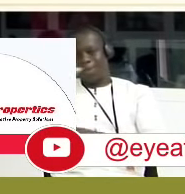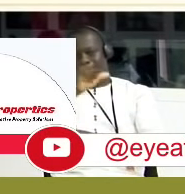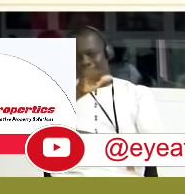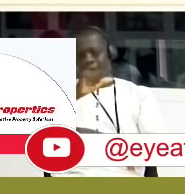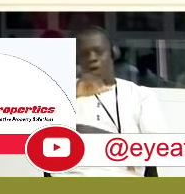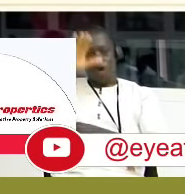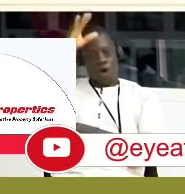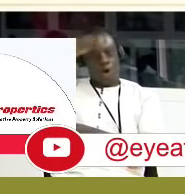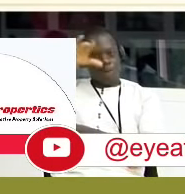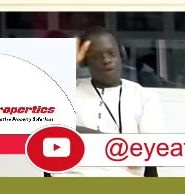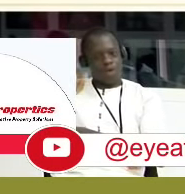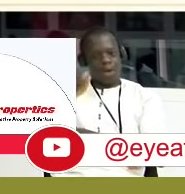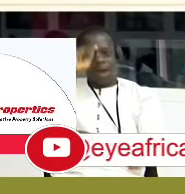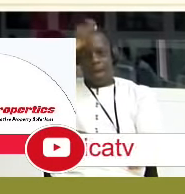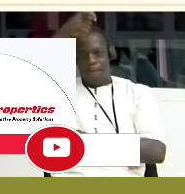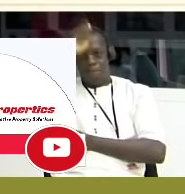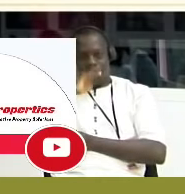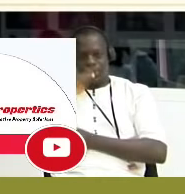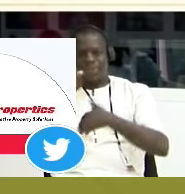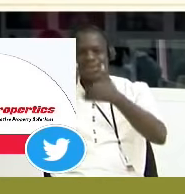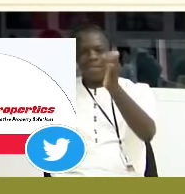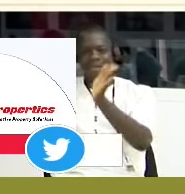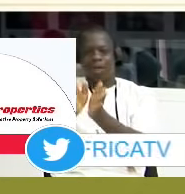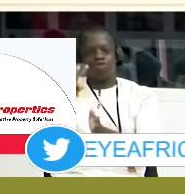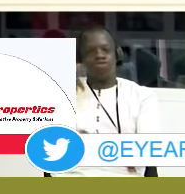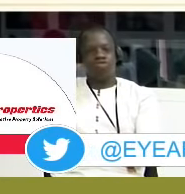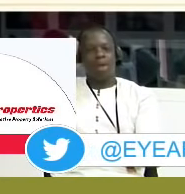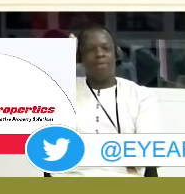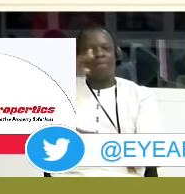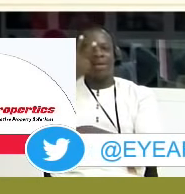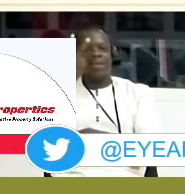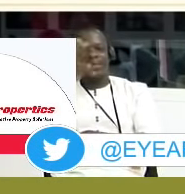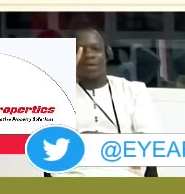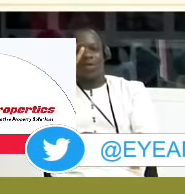with effect from 2nd February